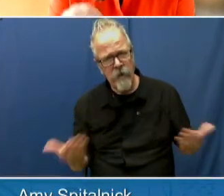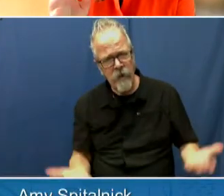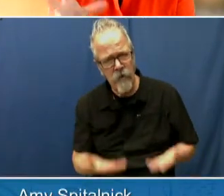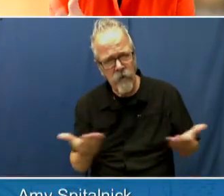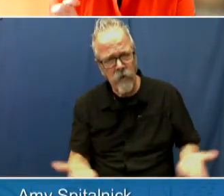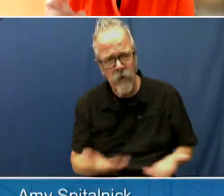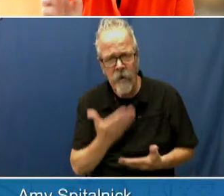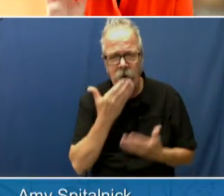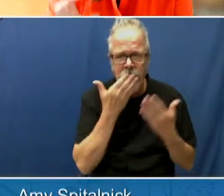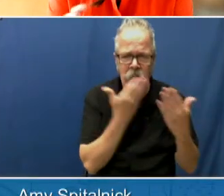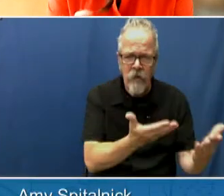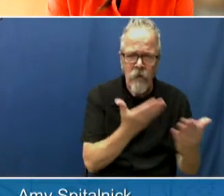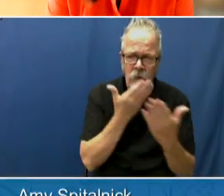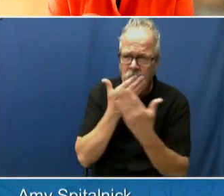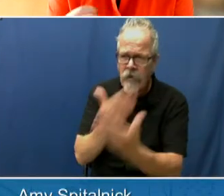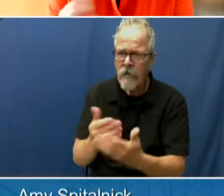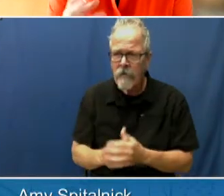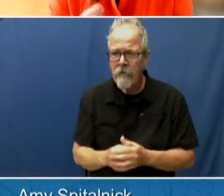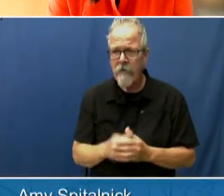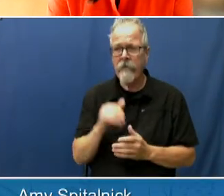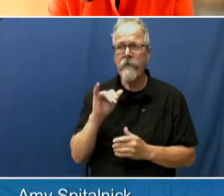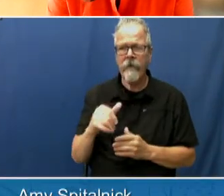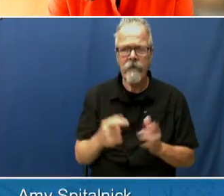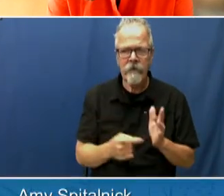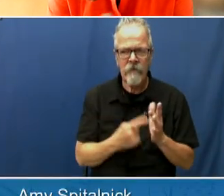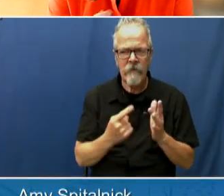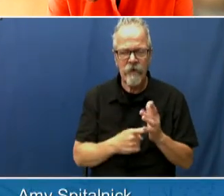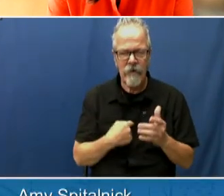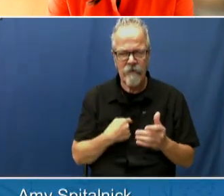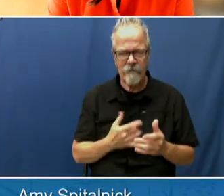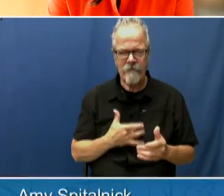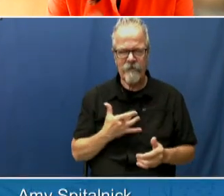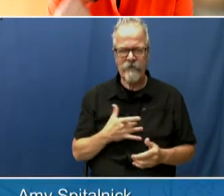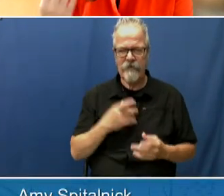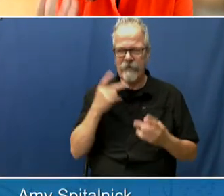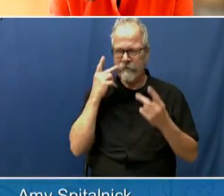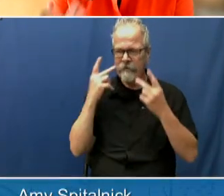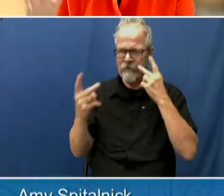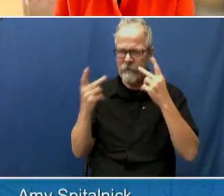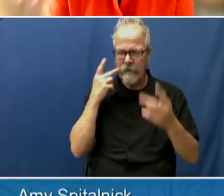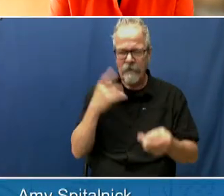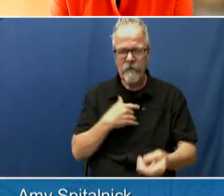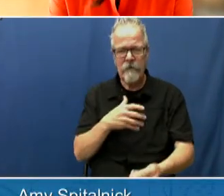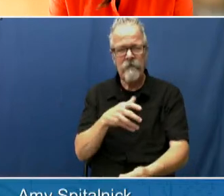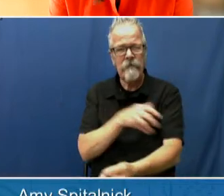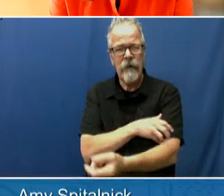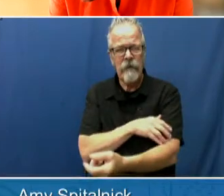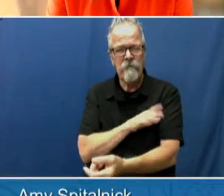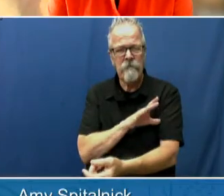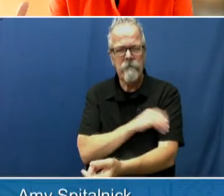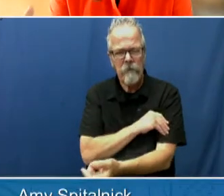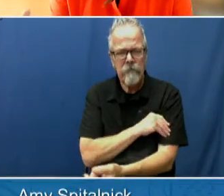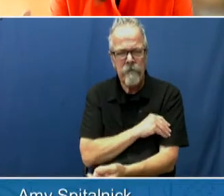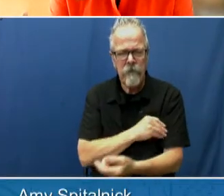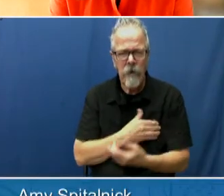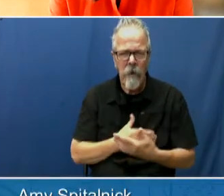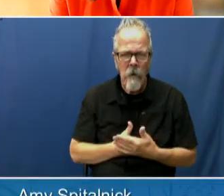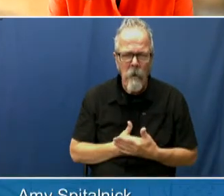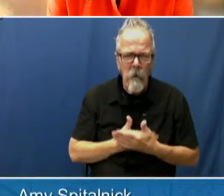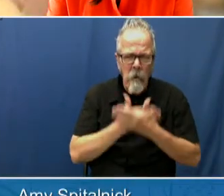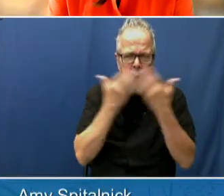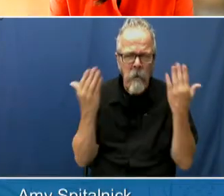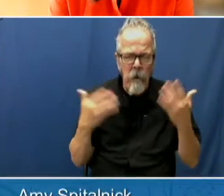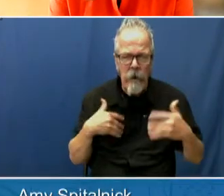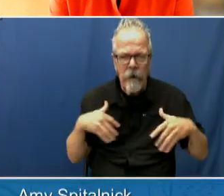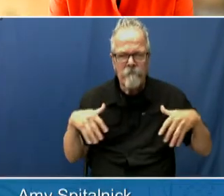for communities to feel powerless, to feel hopeless, to feel alone. But as Eric described, Portland is not alone.